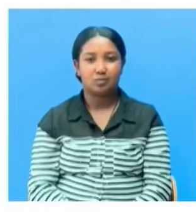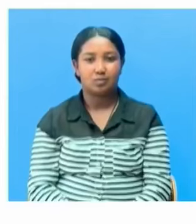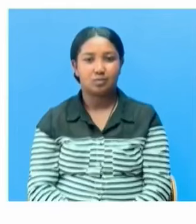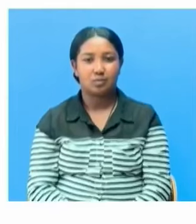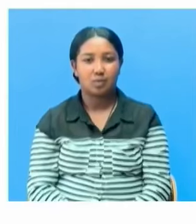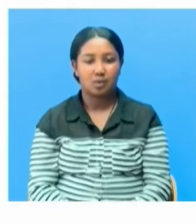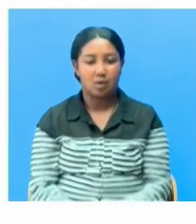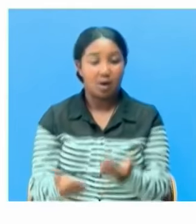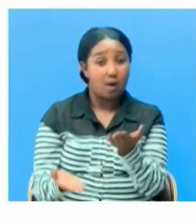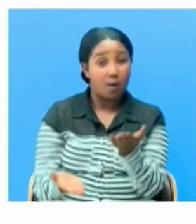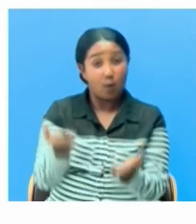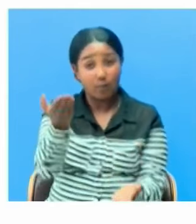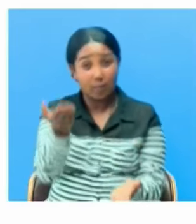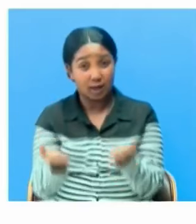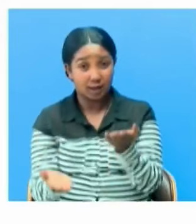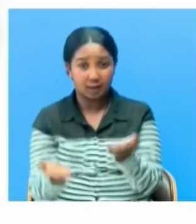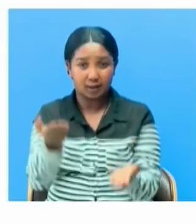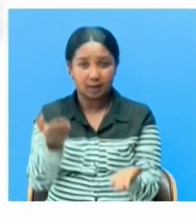When we are comparing,